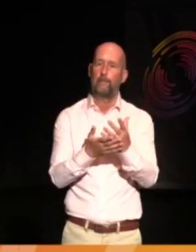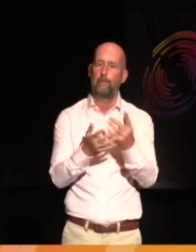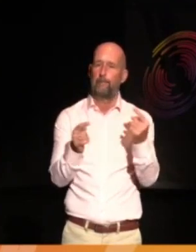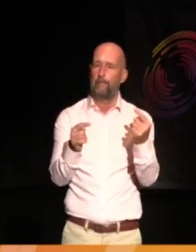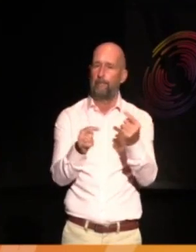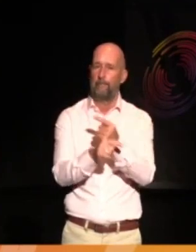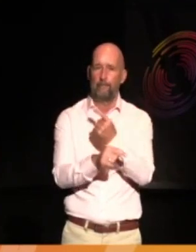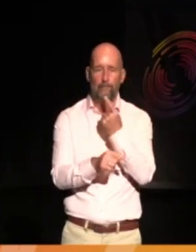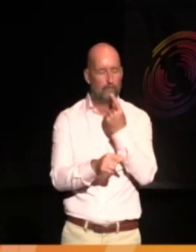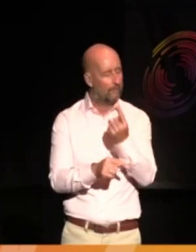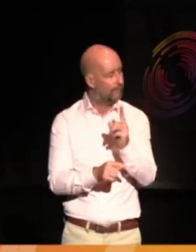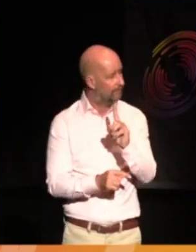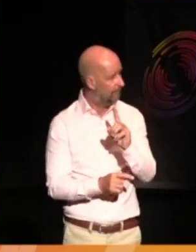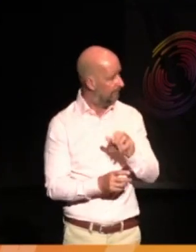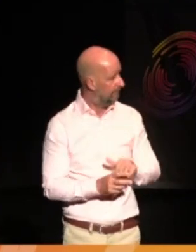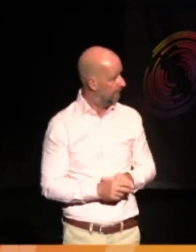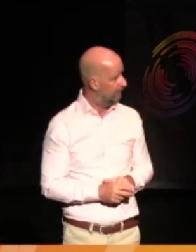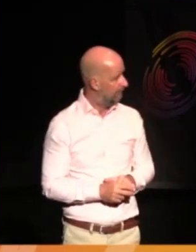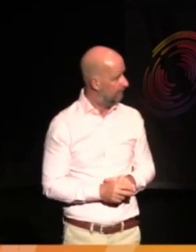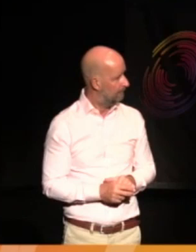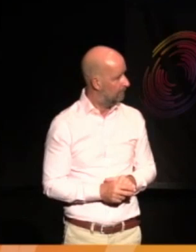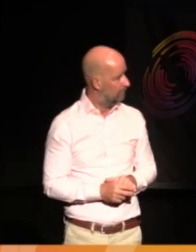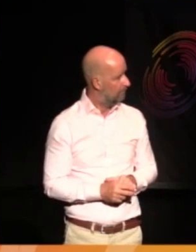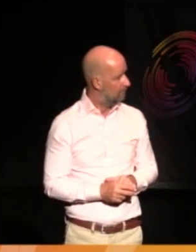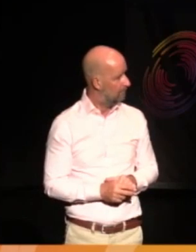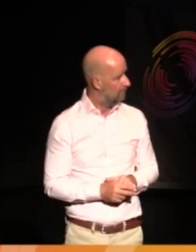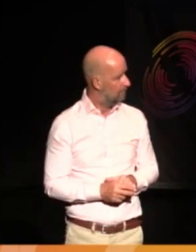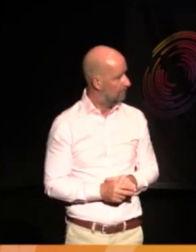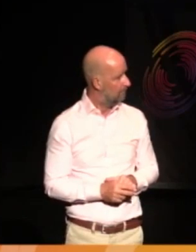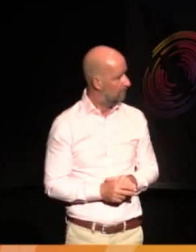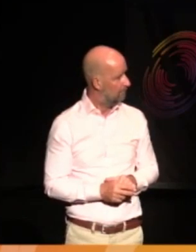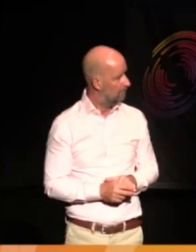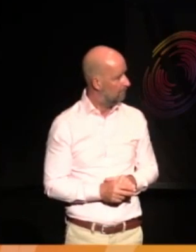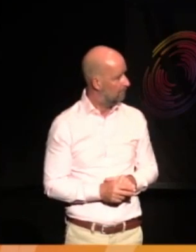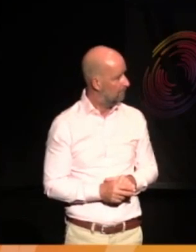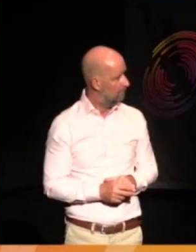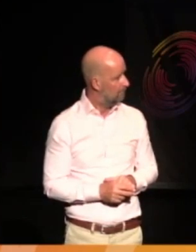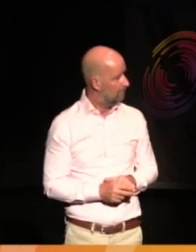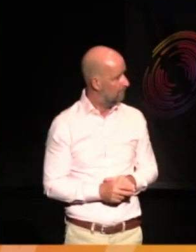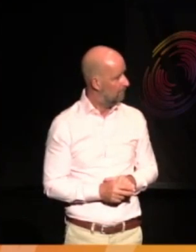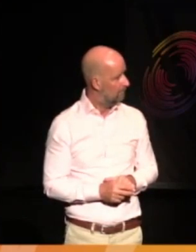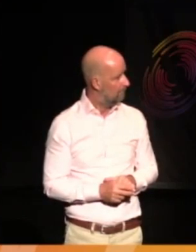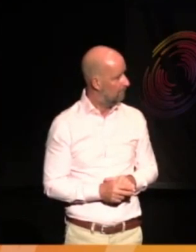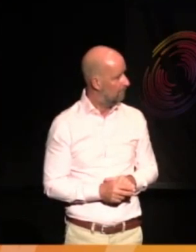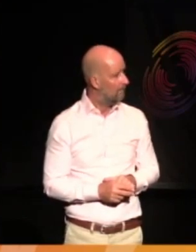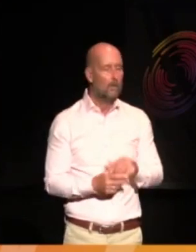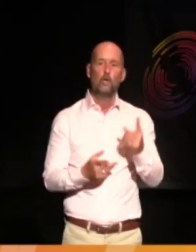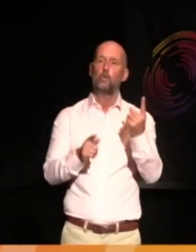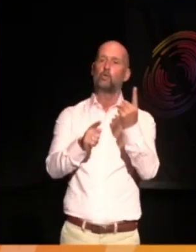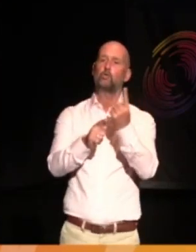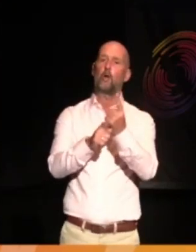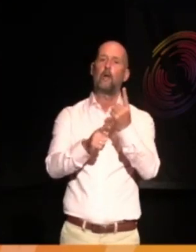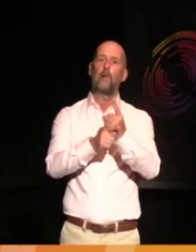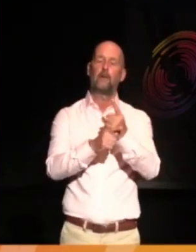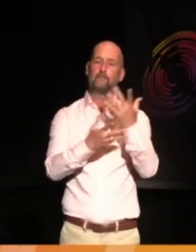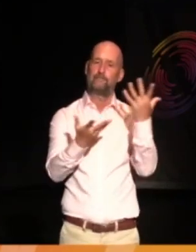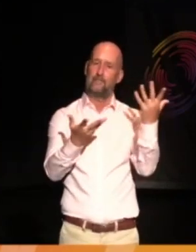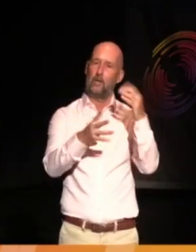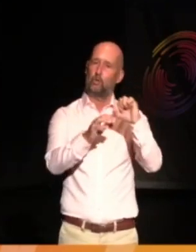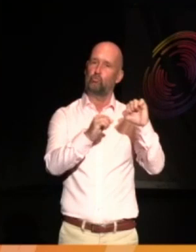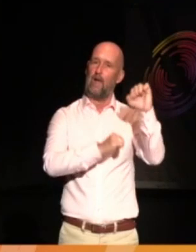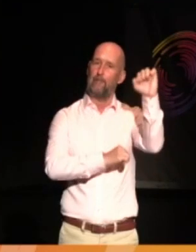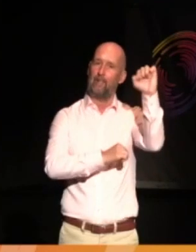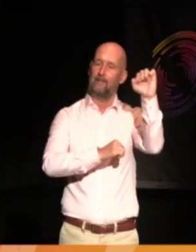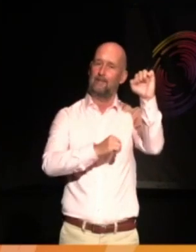this city, because we have these yellow and black stripes everywhere, and it's called the Hacienda sign. Can you hear that? Tribal signatures. Yeah.